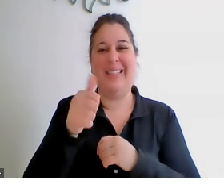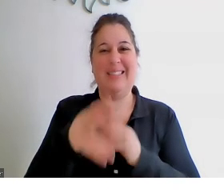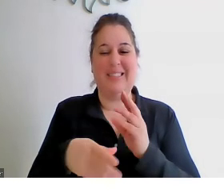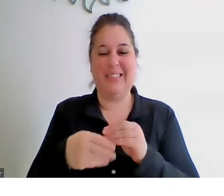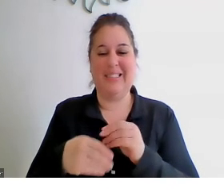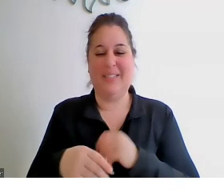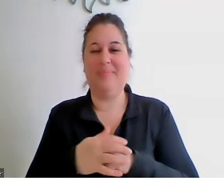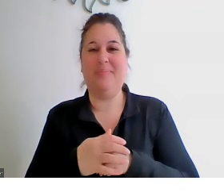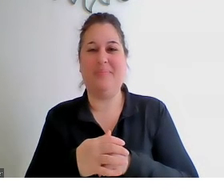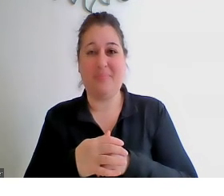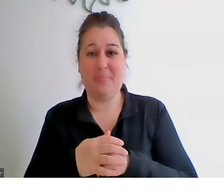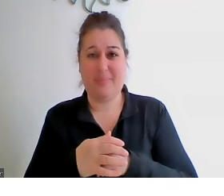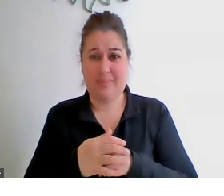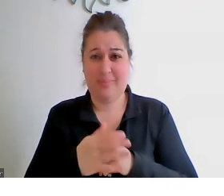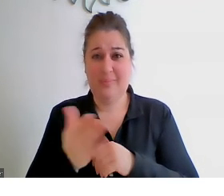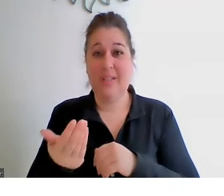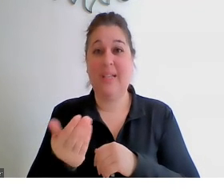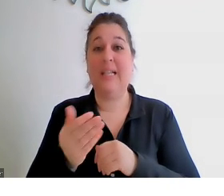-25.